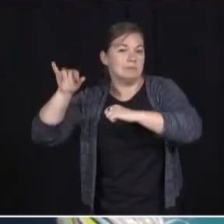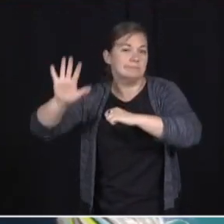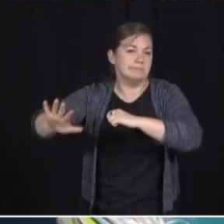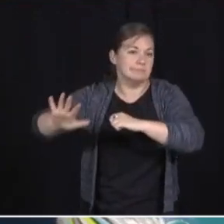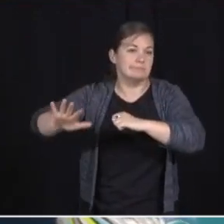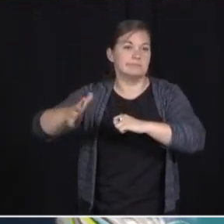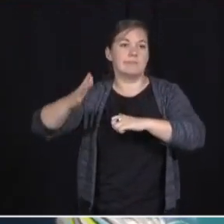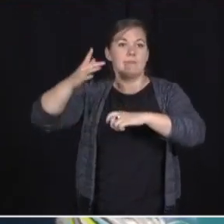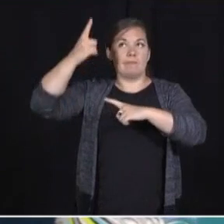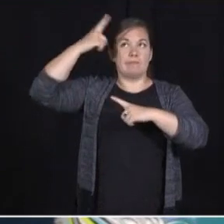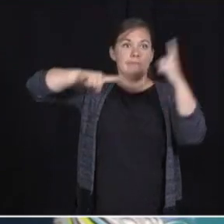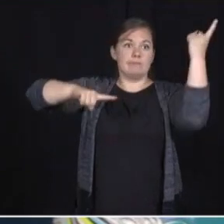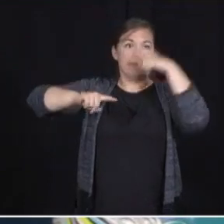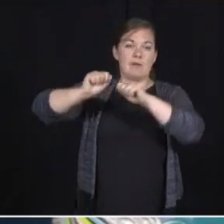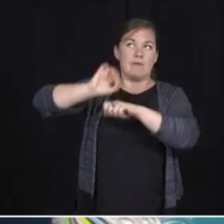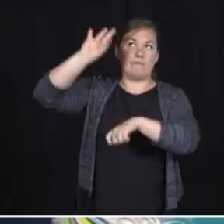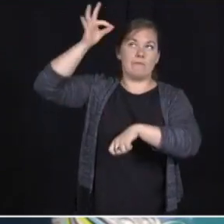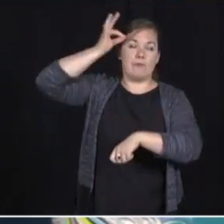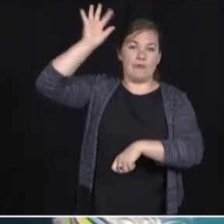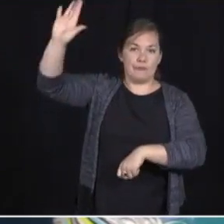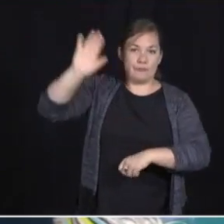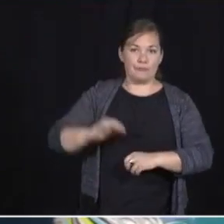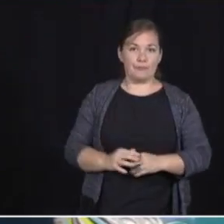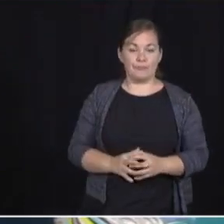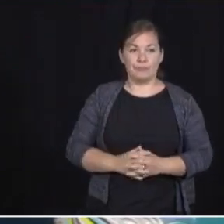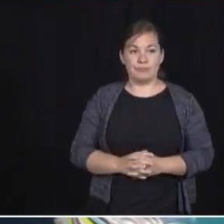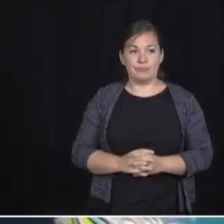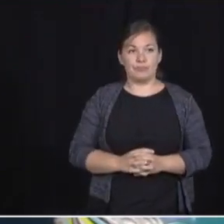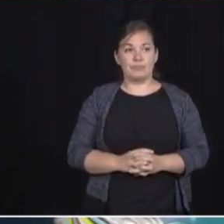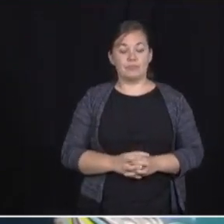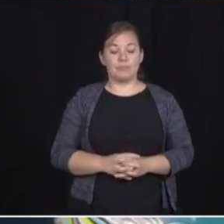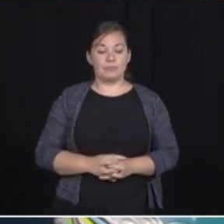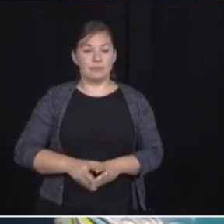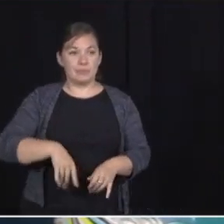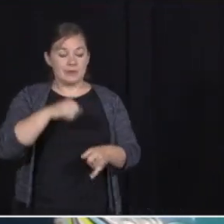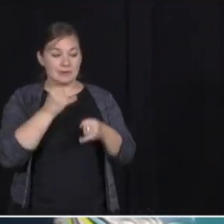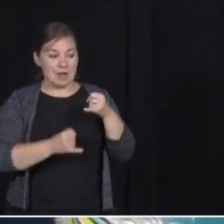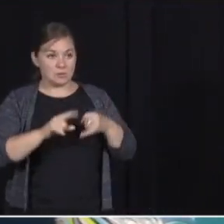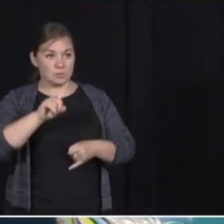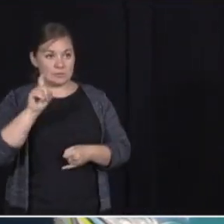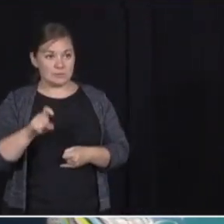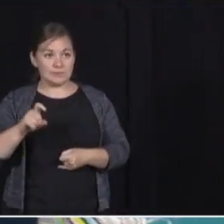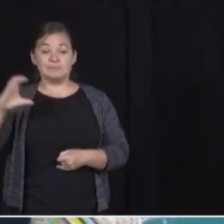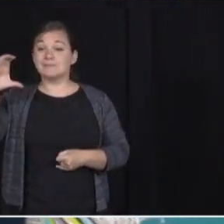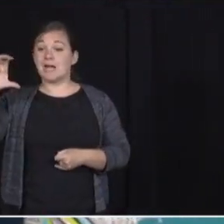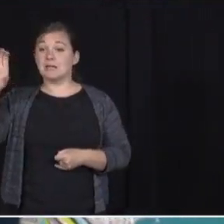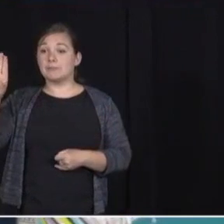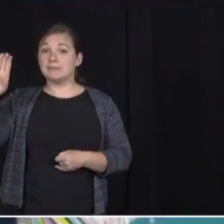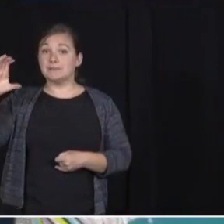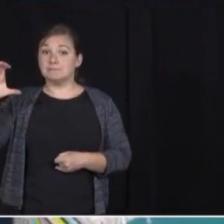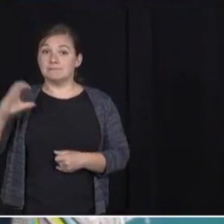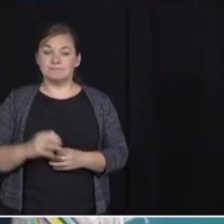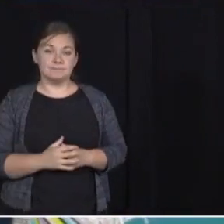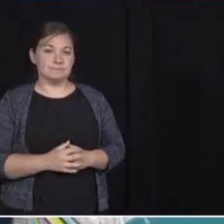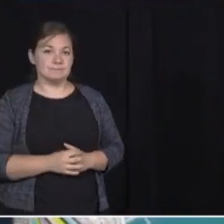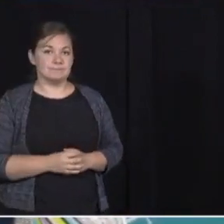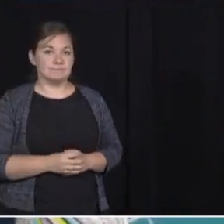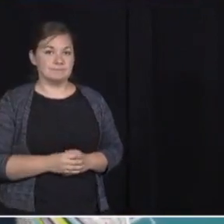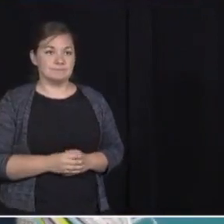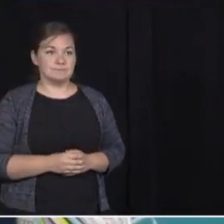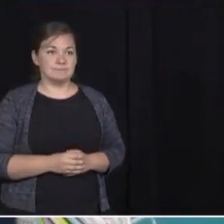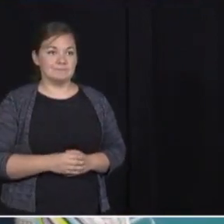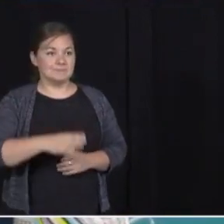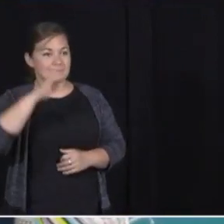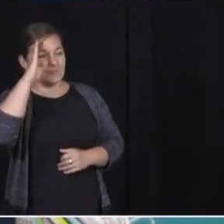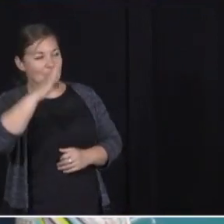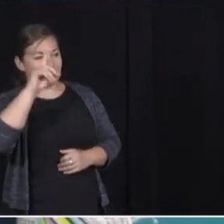question. Last question comes from Lorenda Redekop from CBC. Please go ahead. Hi there, Hi, Premier.